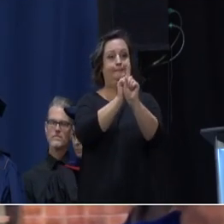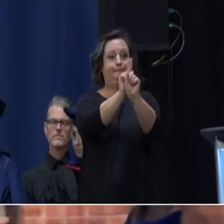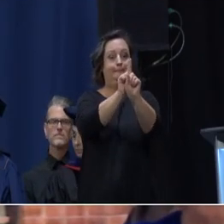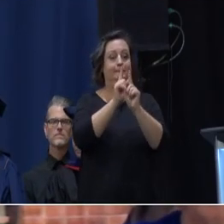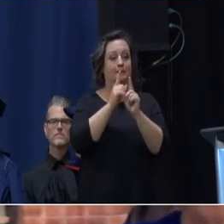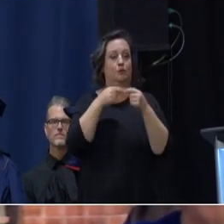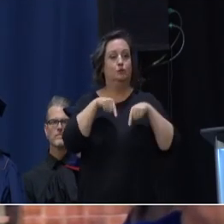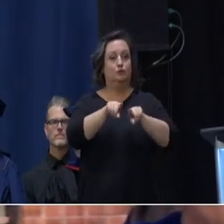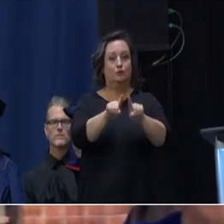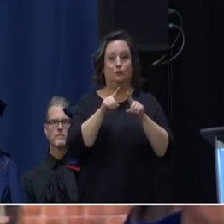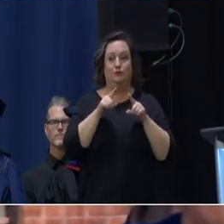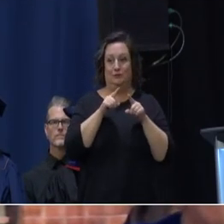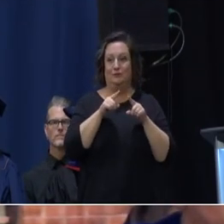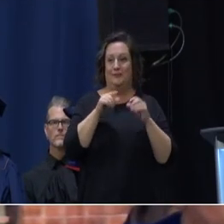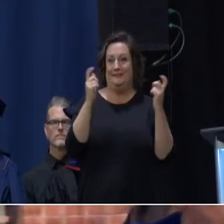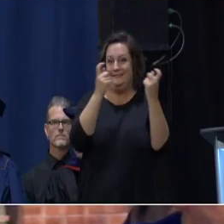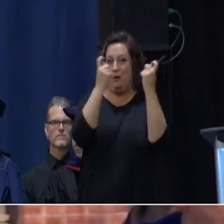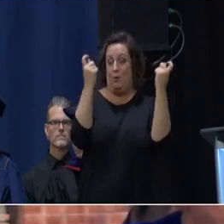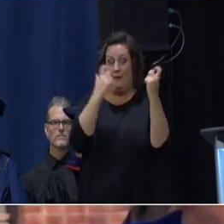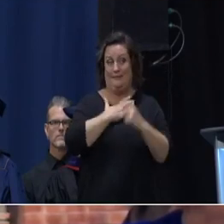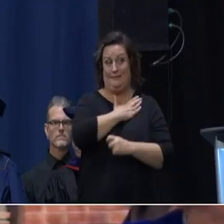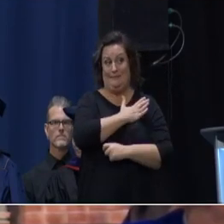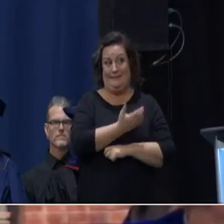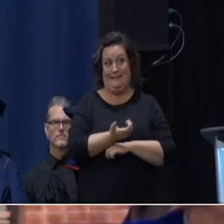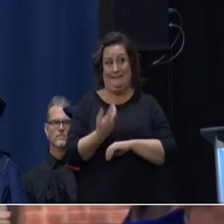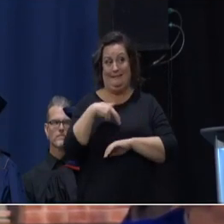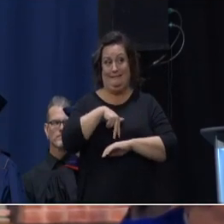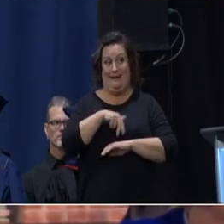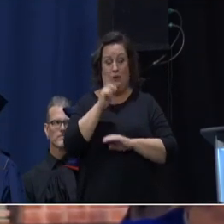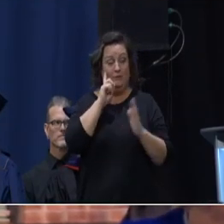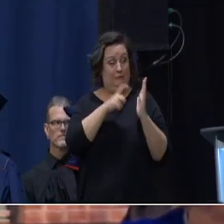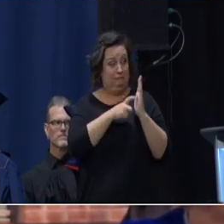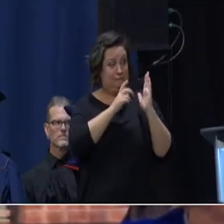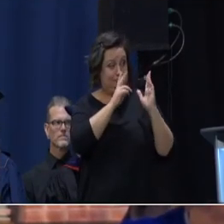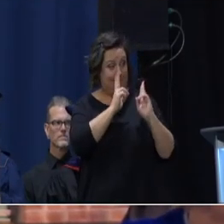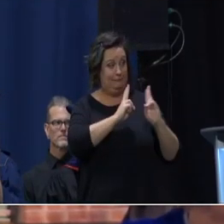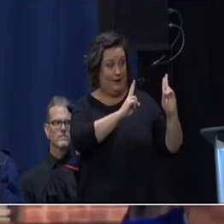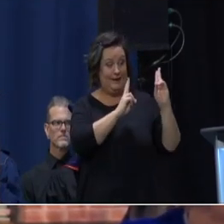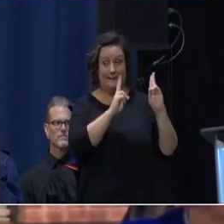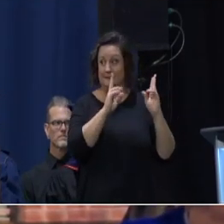ceremonies. Would these faculty members please stand and be recognized?